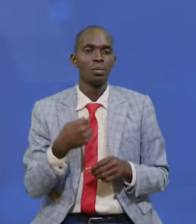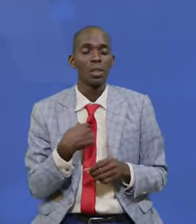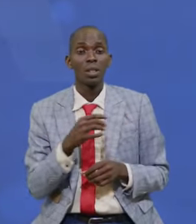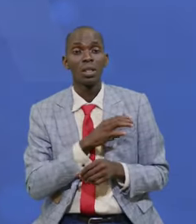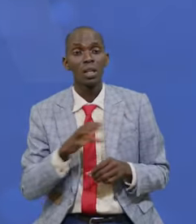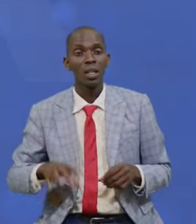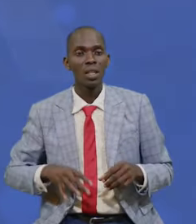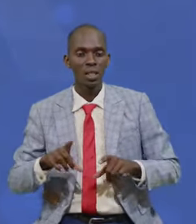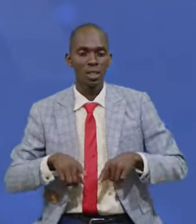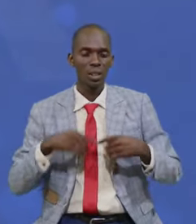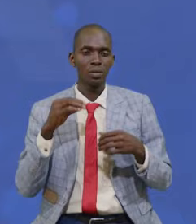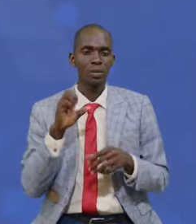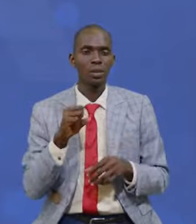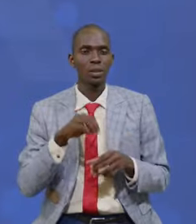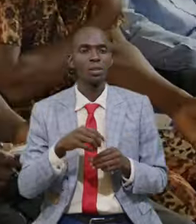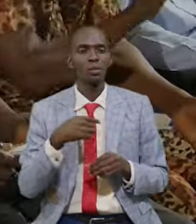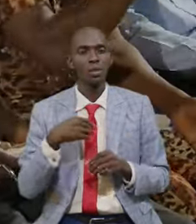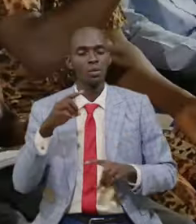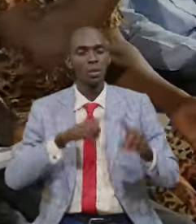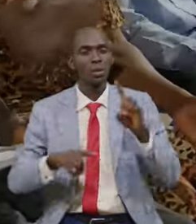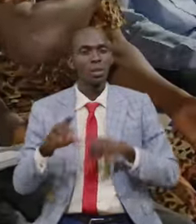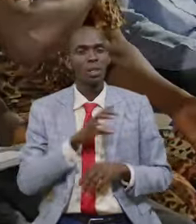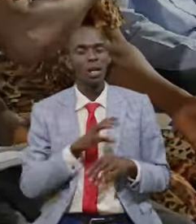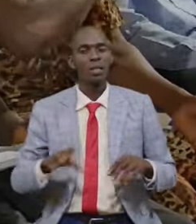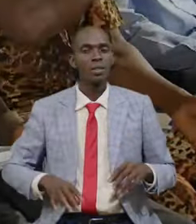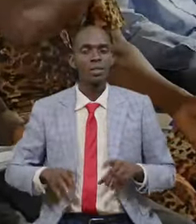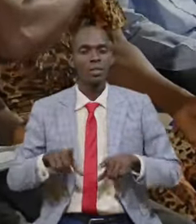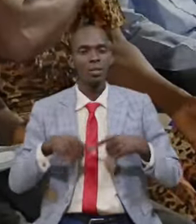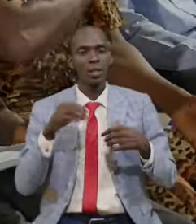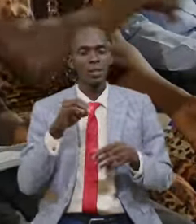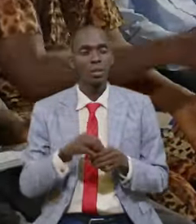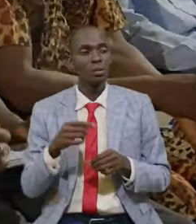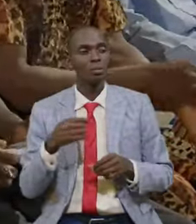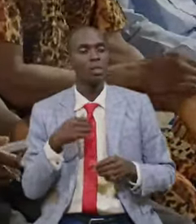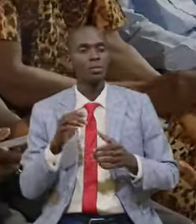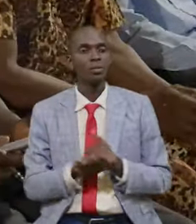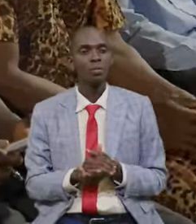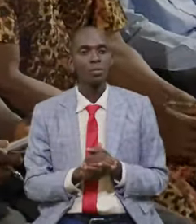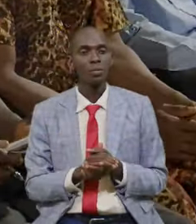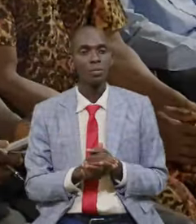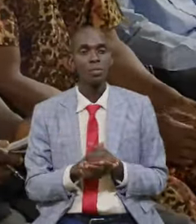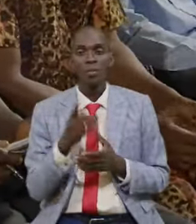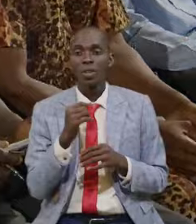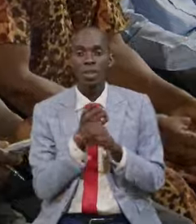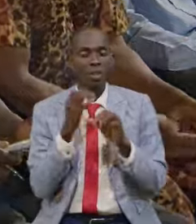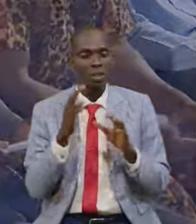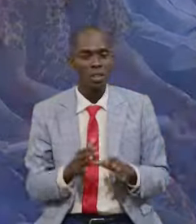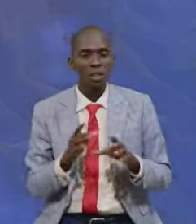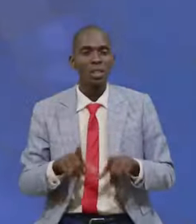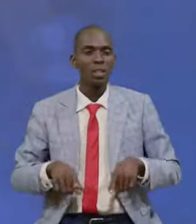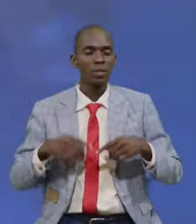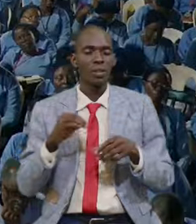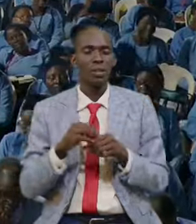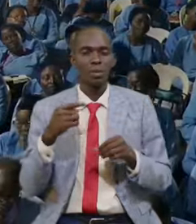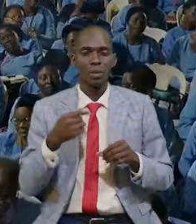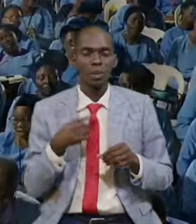liveth in me. Somebody there say that. Christ liveth in me. The Savior liveth in me. Say that.